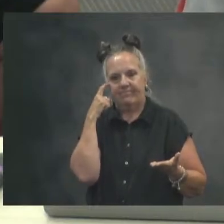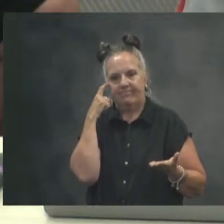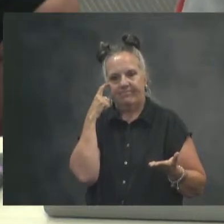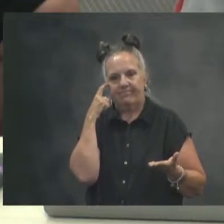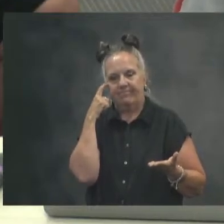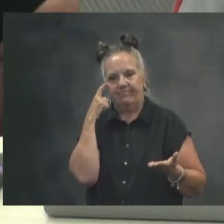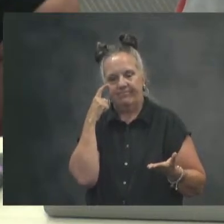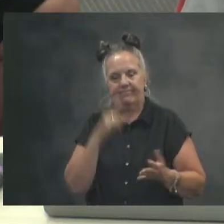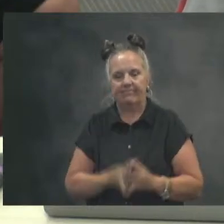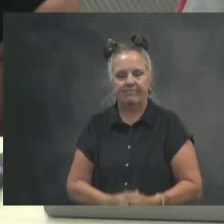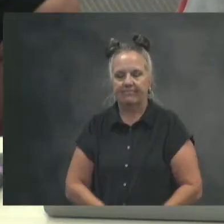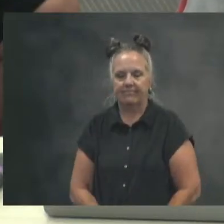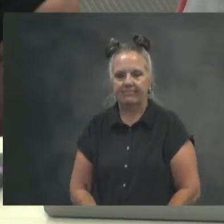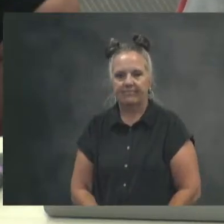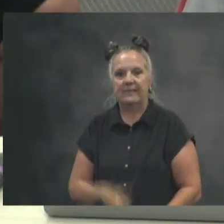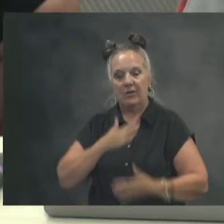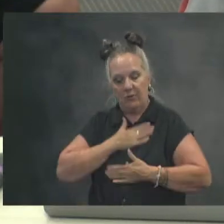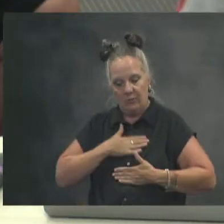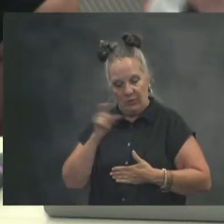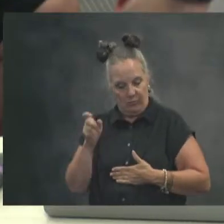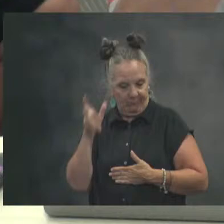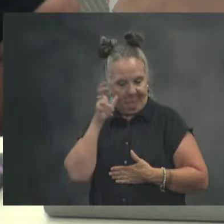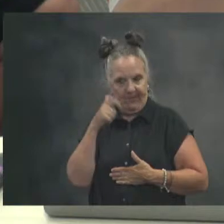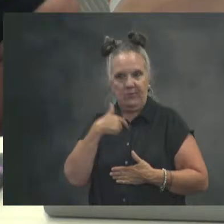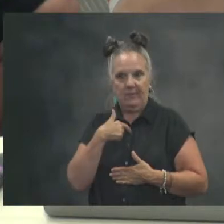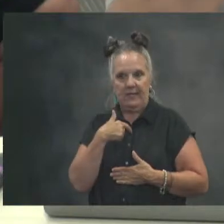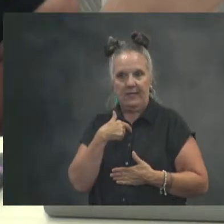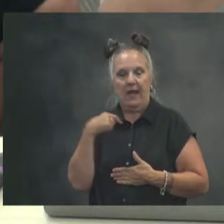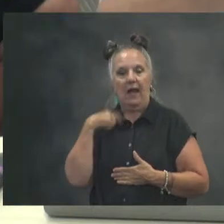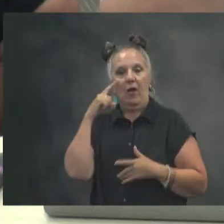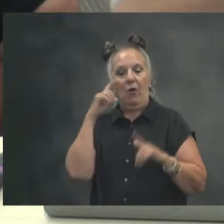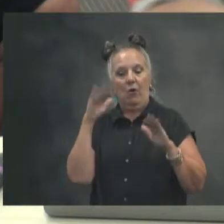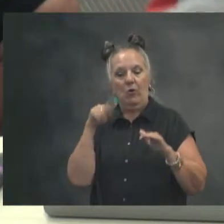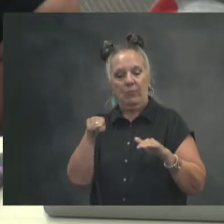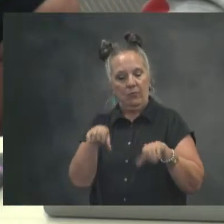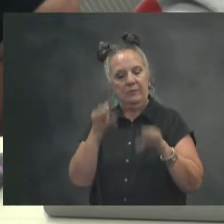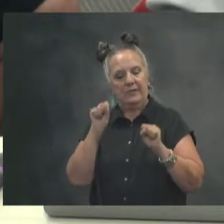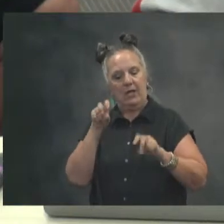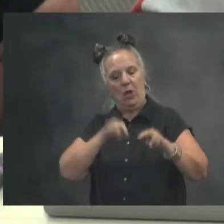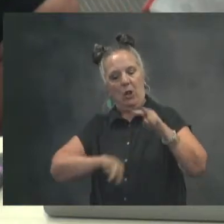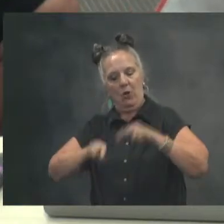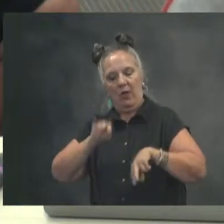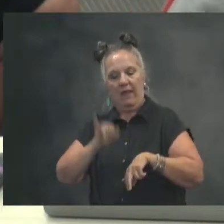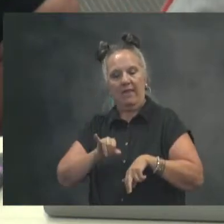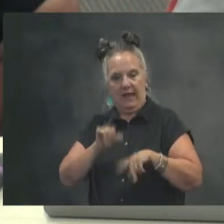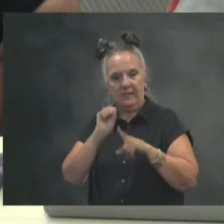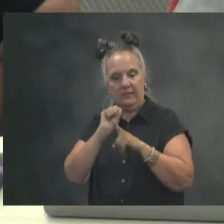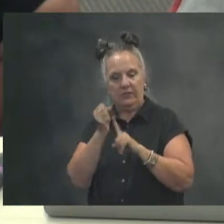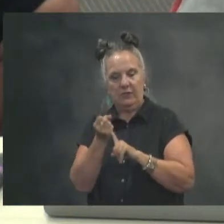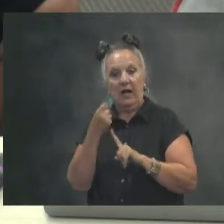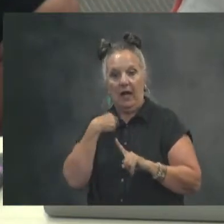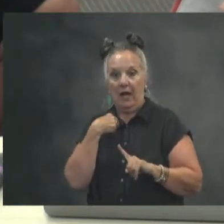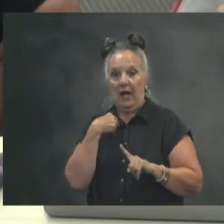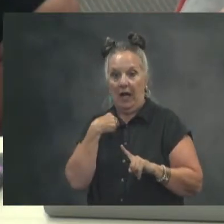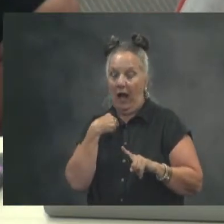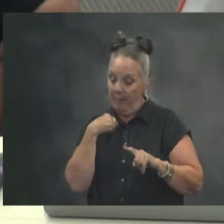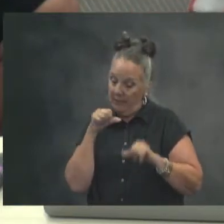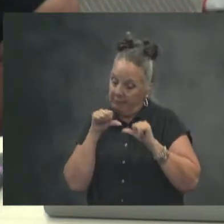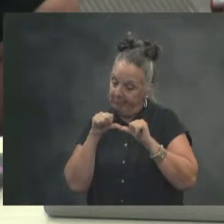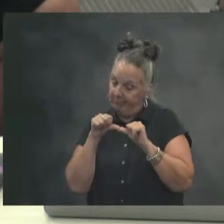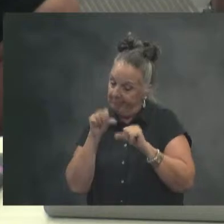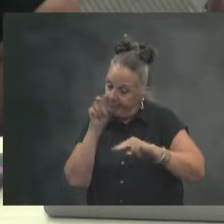with anybody. So I appreciate you hearing me, and I hope that somebody will take a look at it, because I'm going to be taking a further look